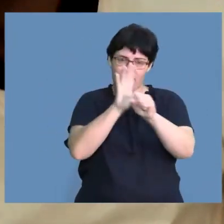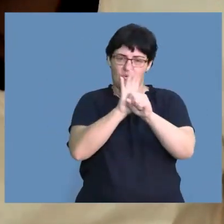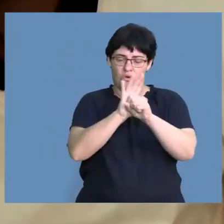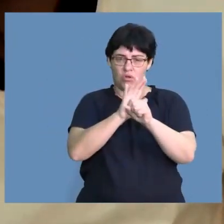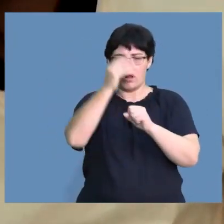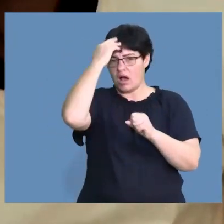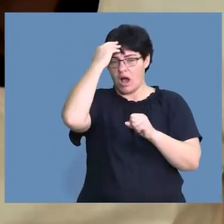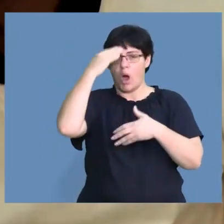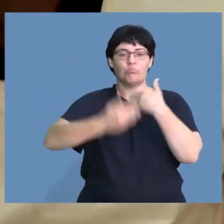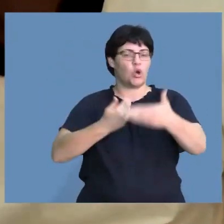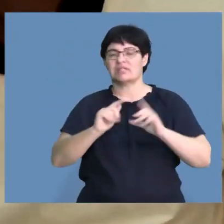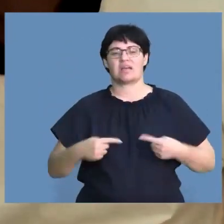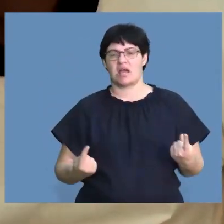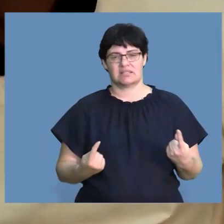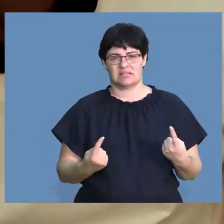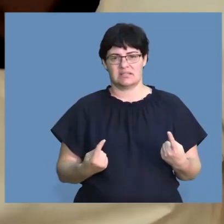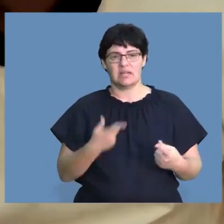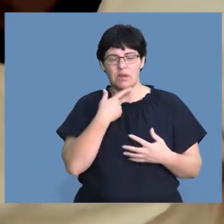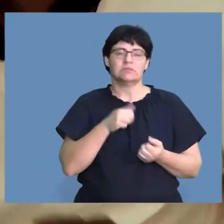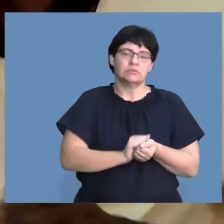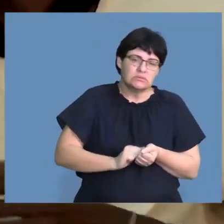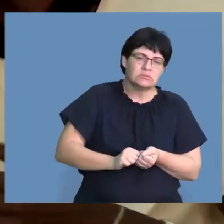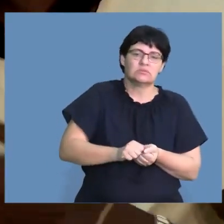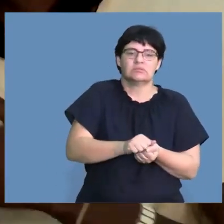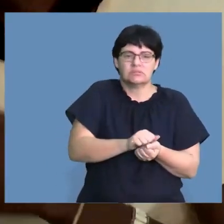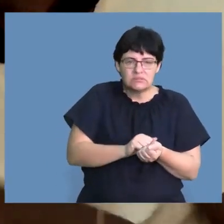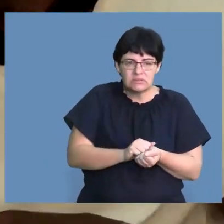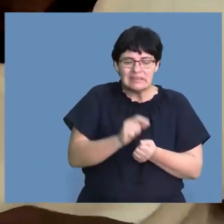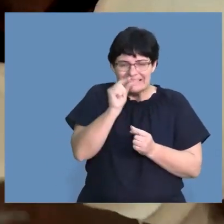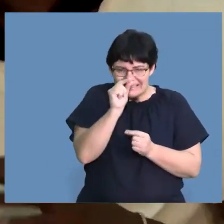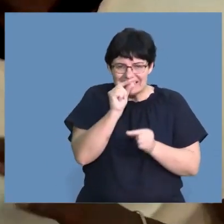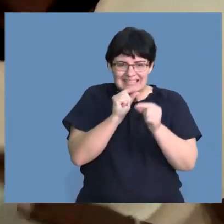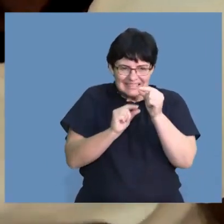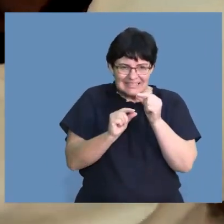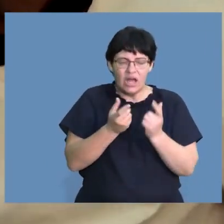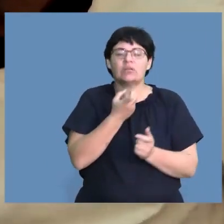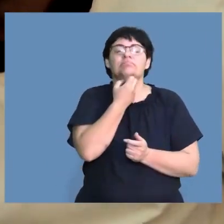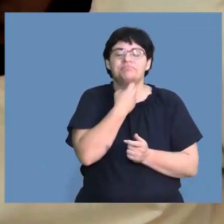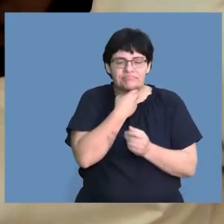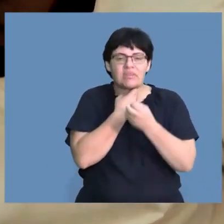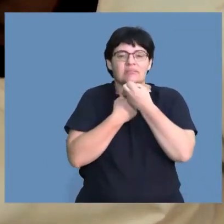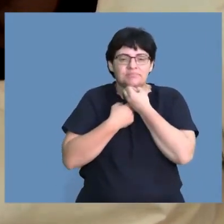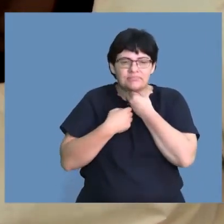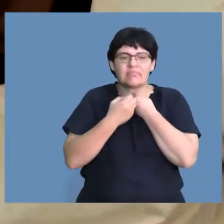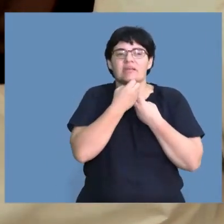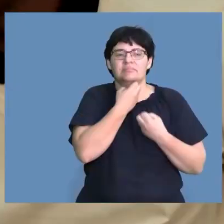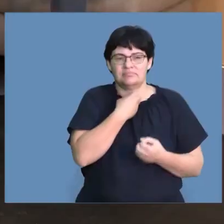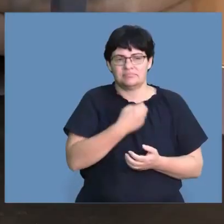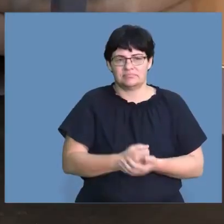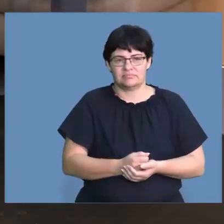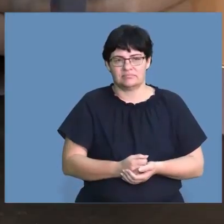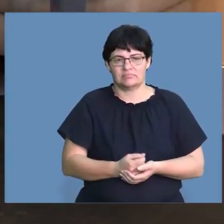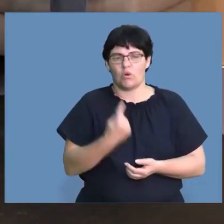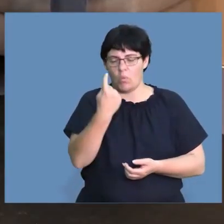everything in, and your brain is not processing it. He has to chew piece by piece and swallow